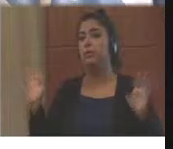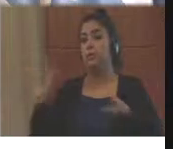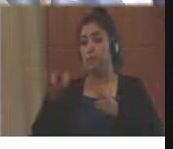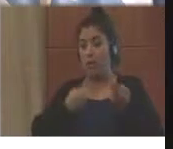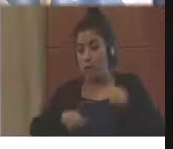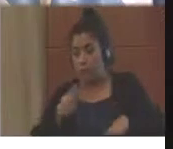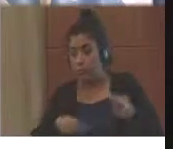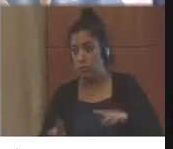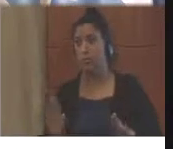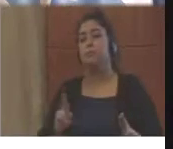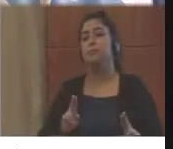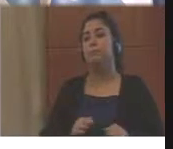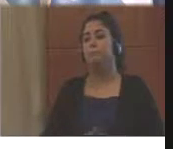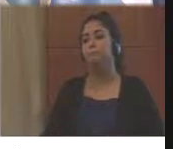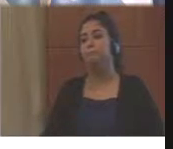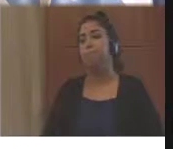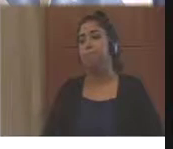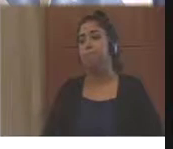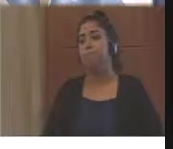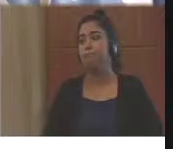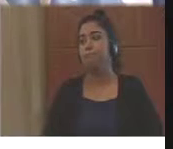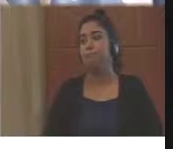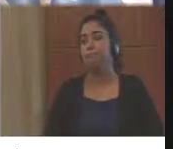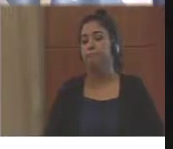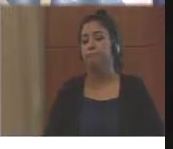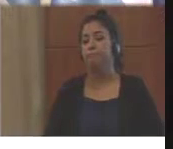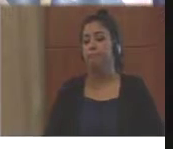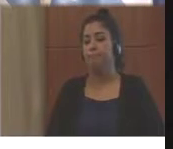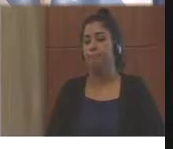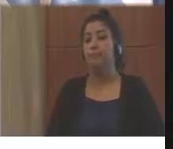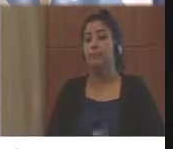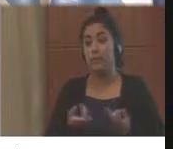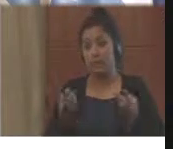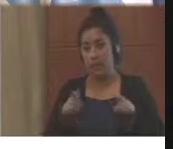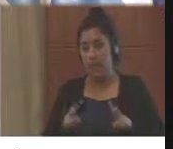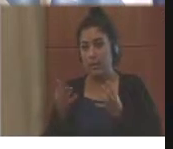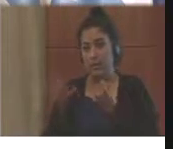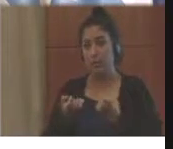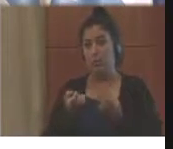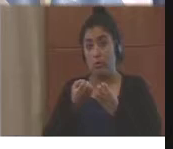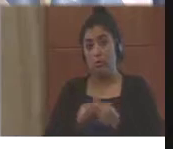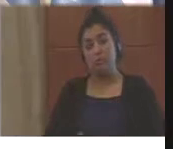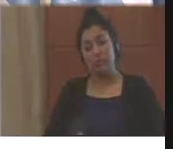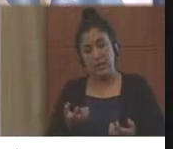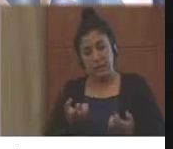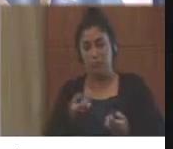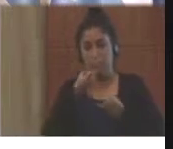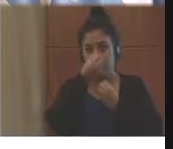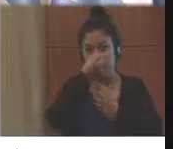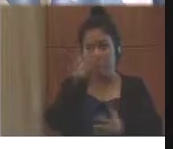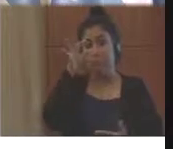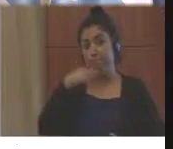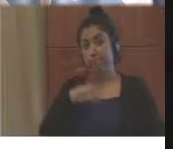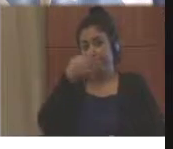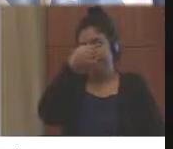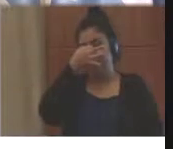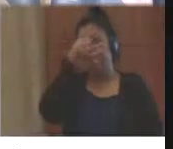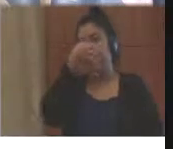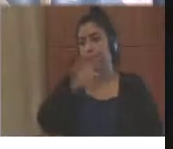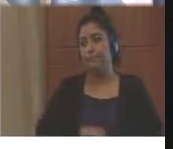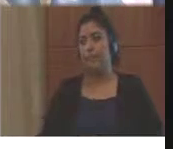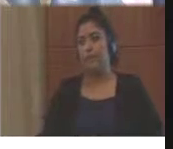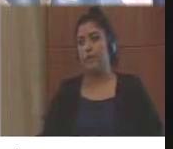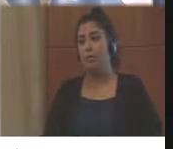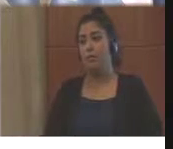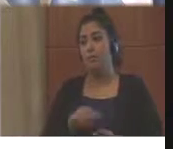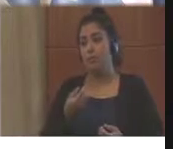and businesses. And we would like to, and I have the pleasure and the honor to